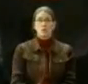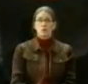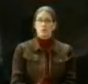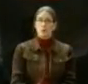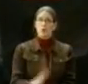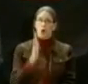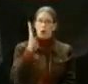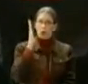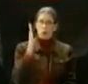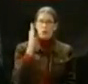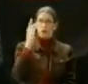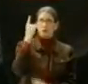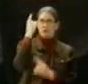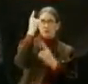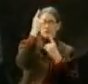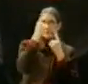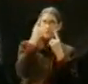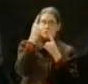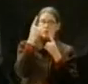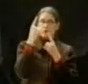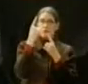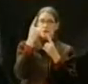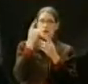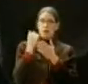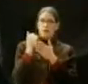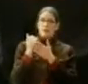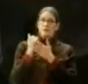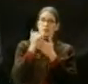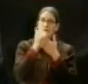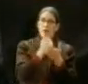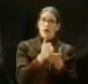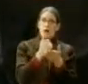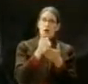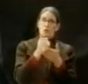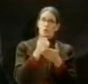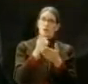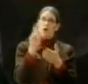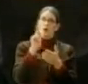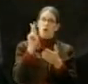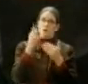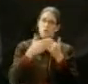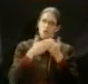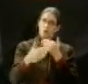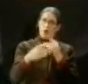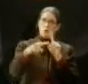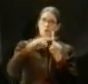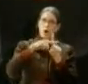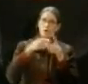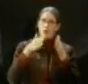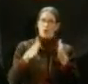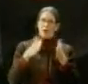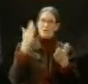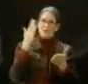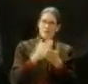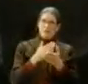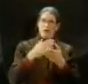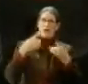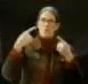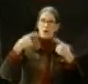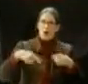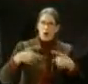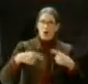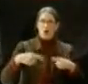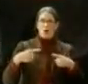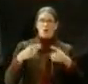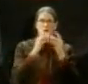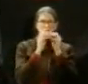takes this upon yourselves to help us move Knoxville forward in a positive direction and stop the fighting and bickering and the backroom